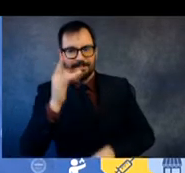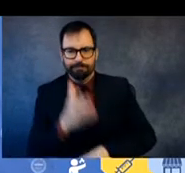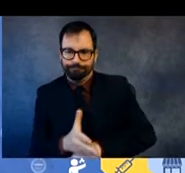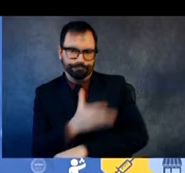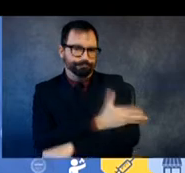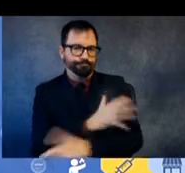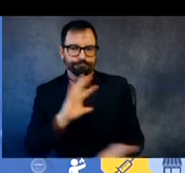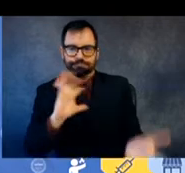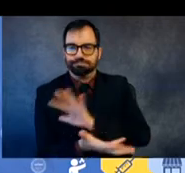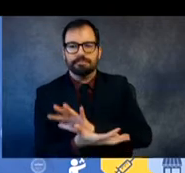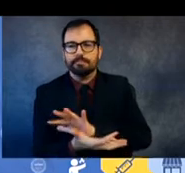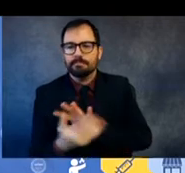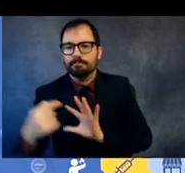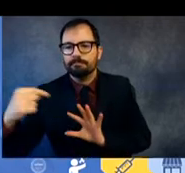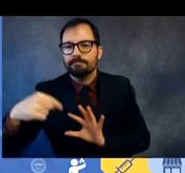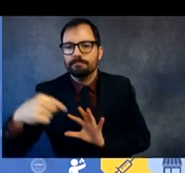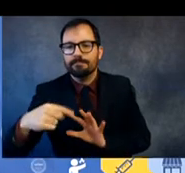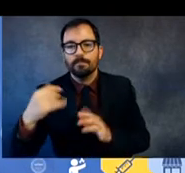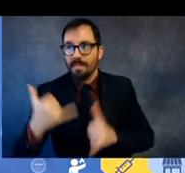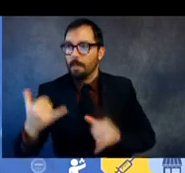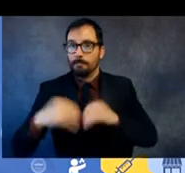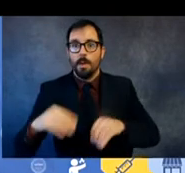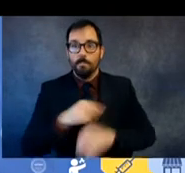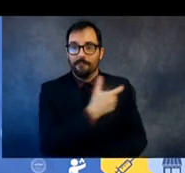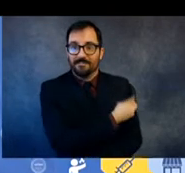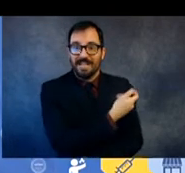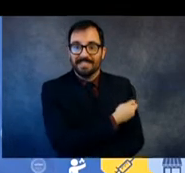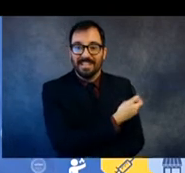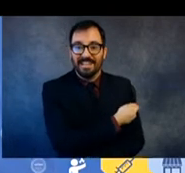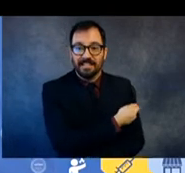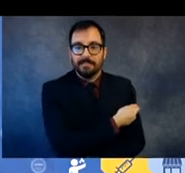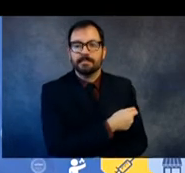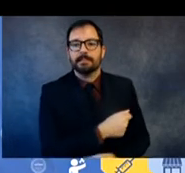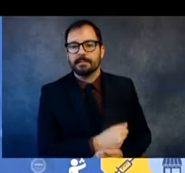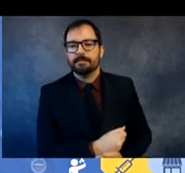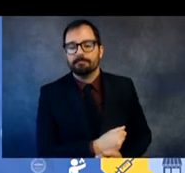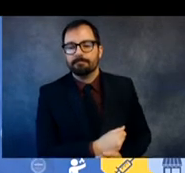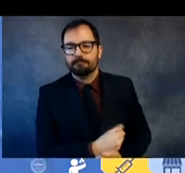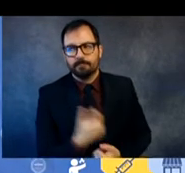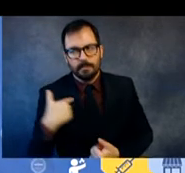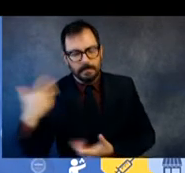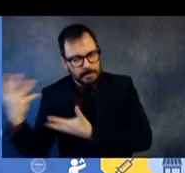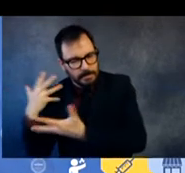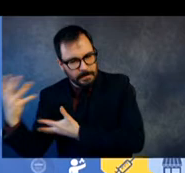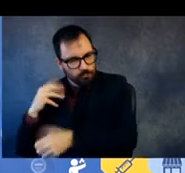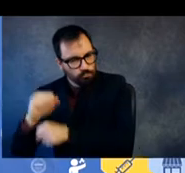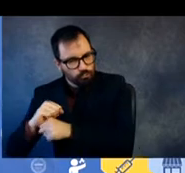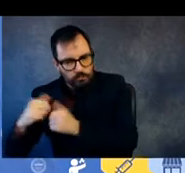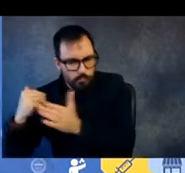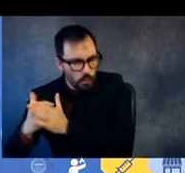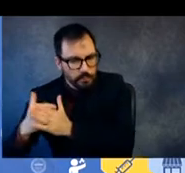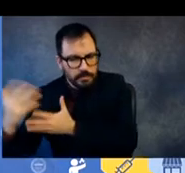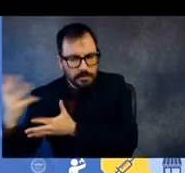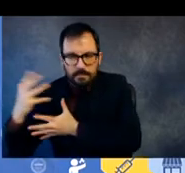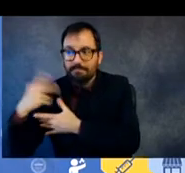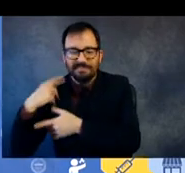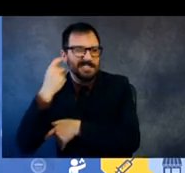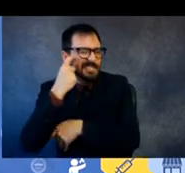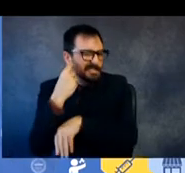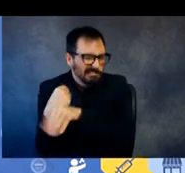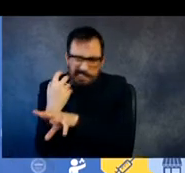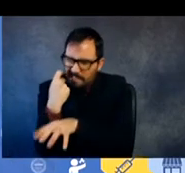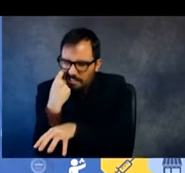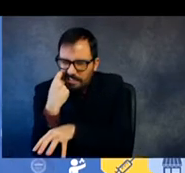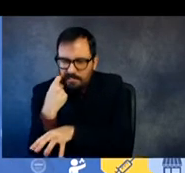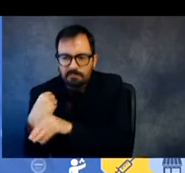more and more vaccines available. We've tried to work pretty closely. I had a Zoom call pretty